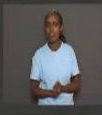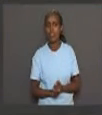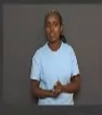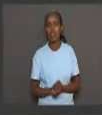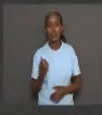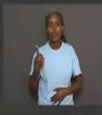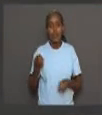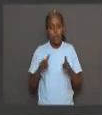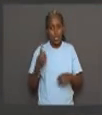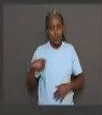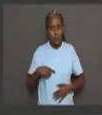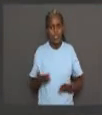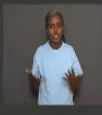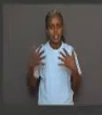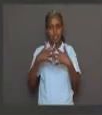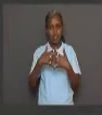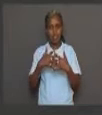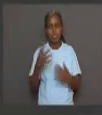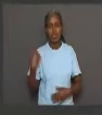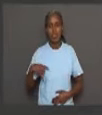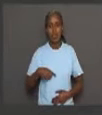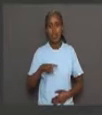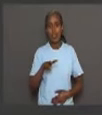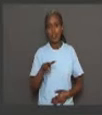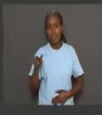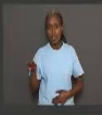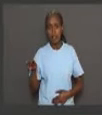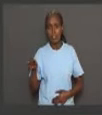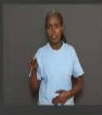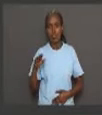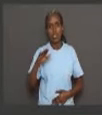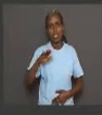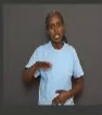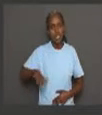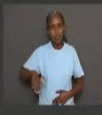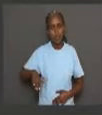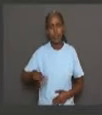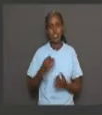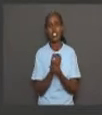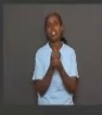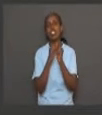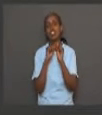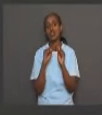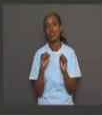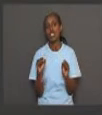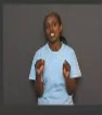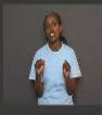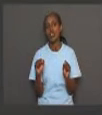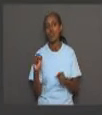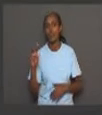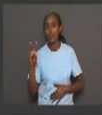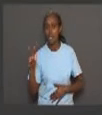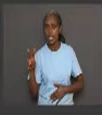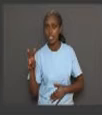When we integrate our variables, we are left with the solution of